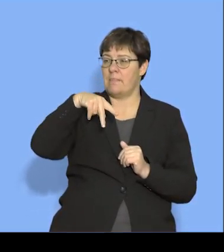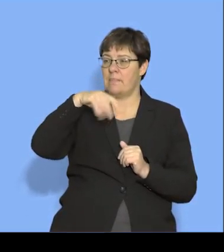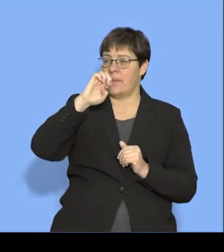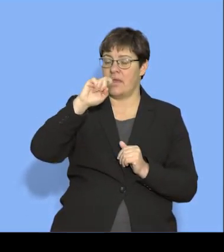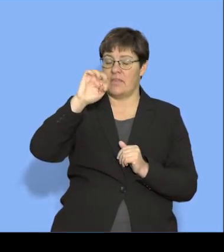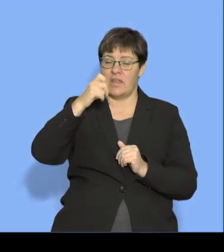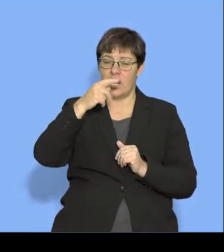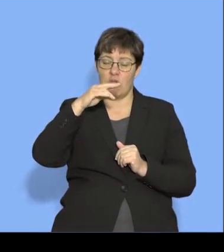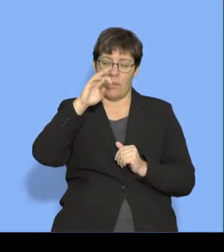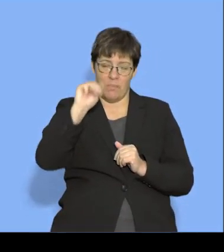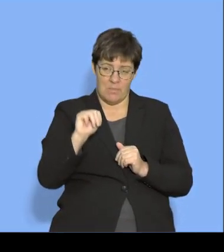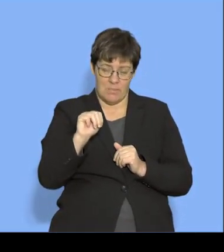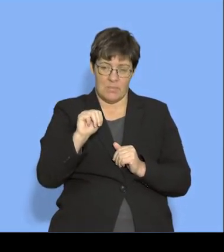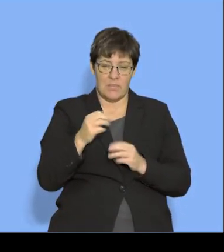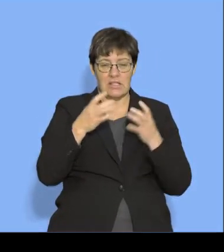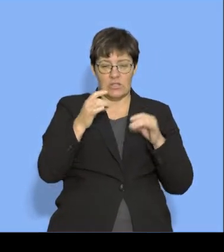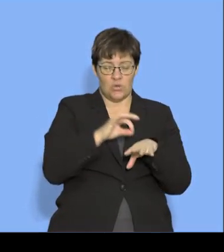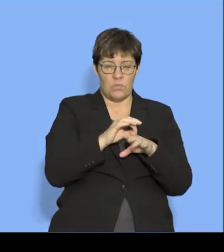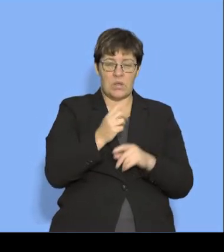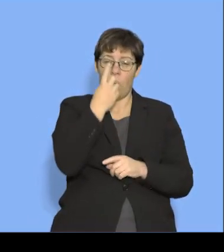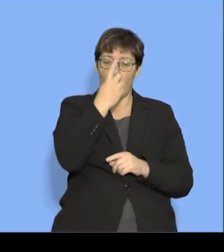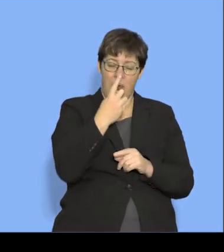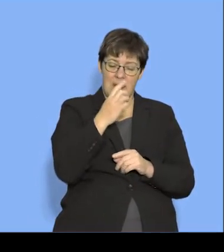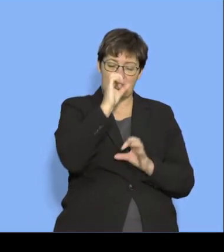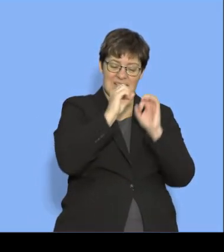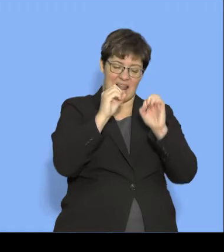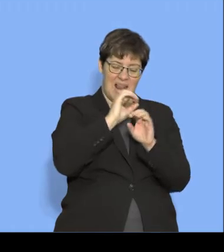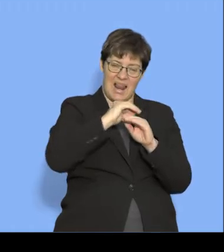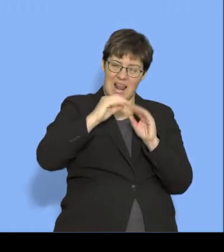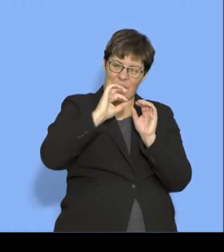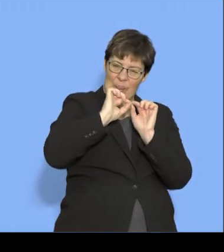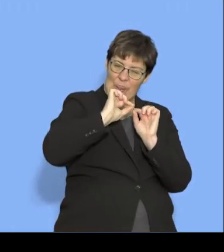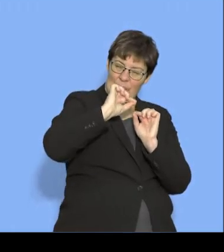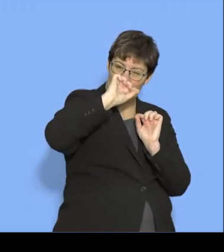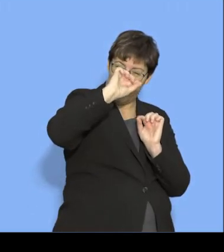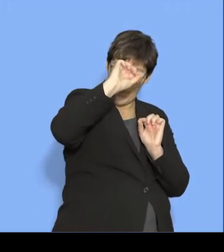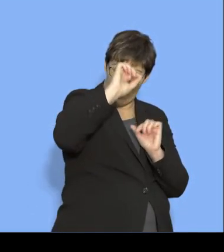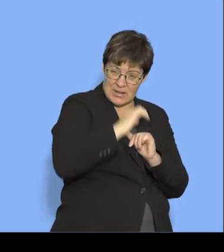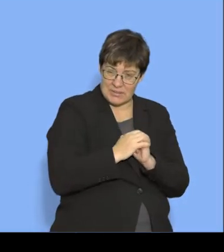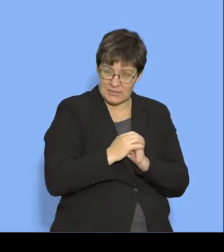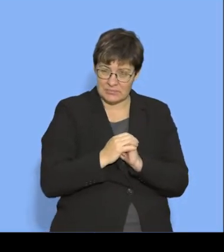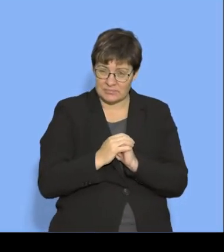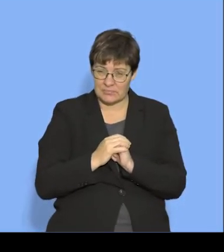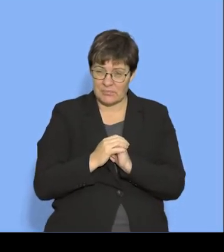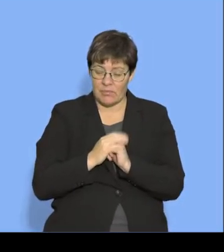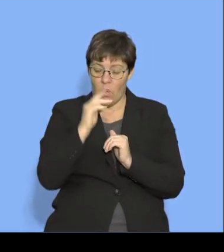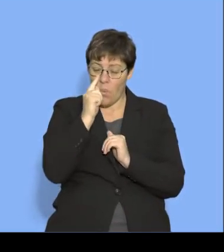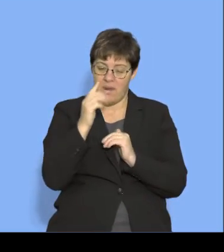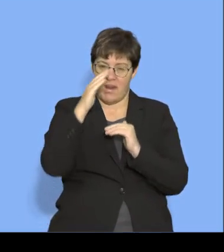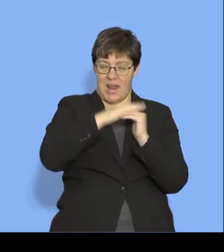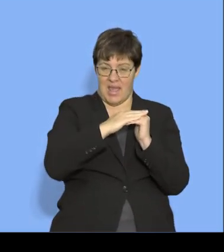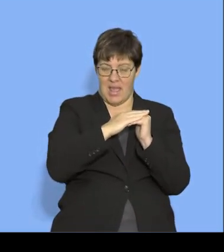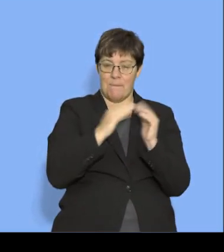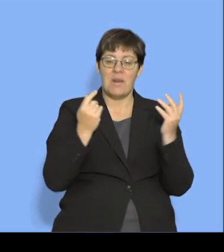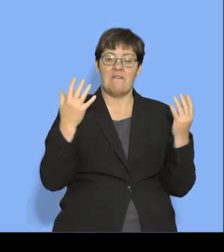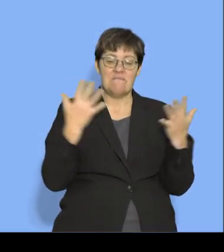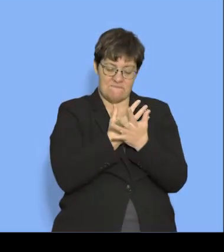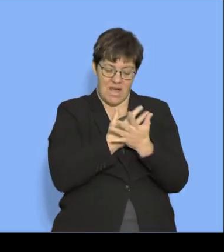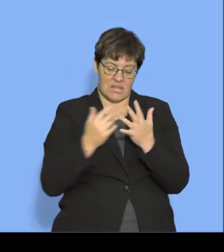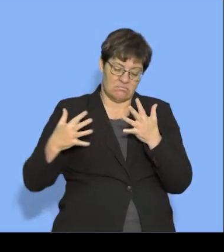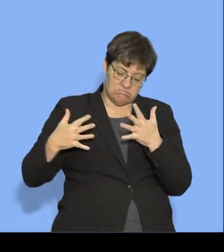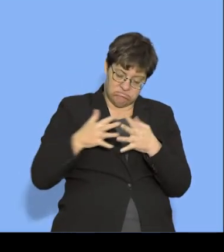outside, and this is a one layer thick cell membrane. One layer allows for the